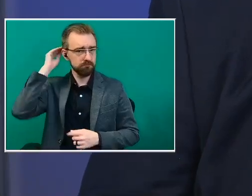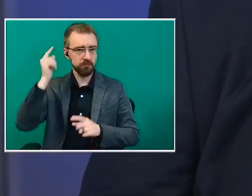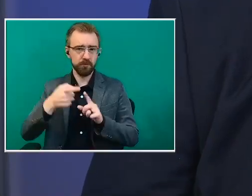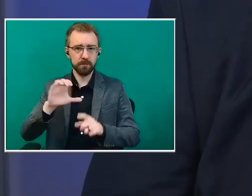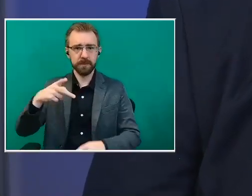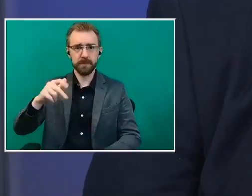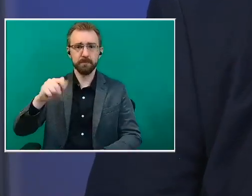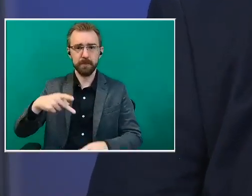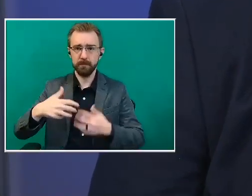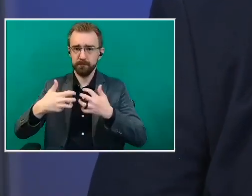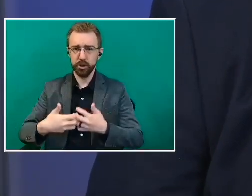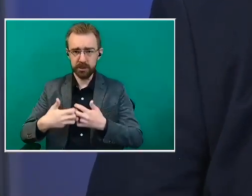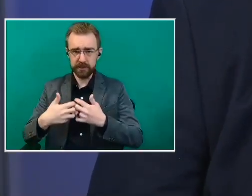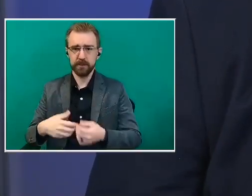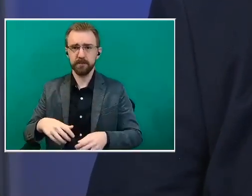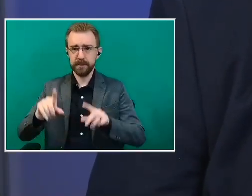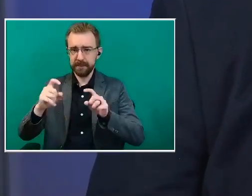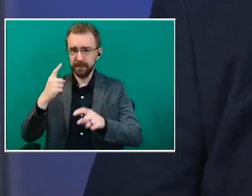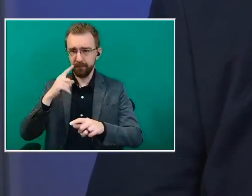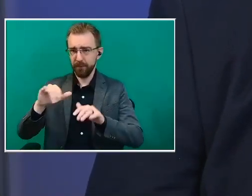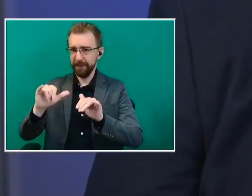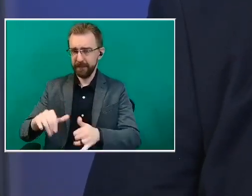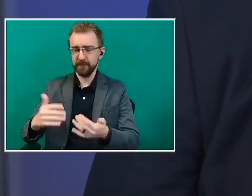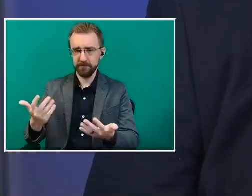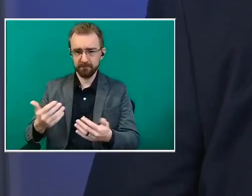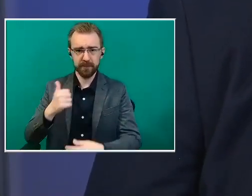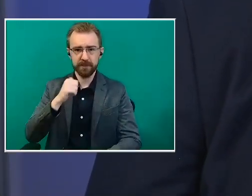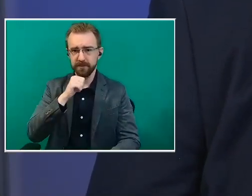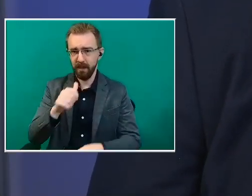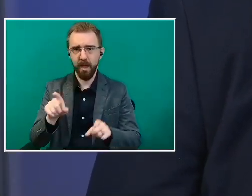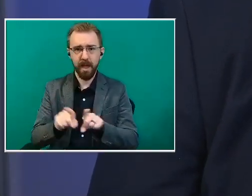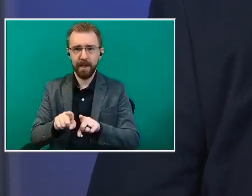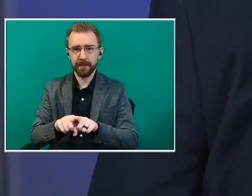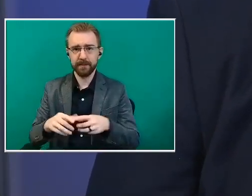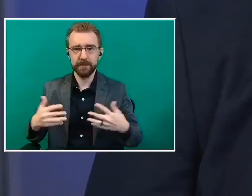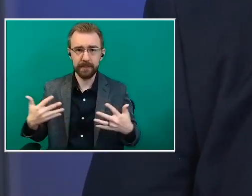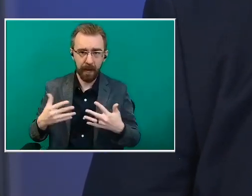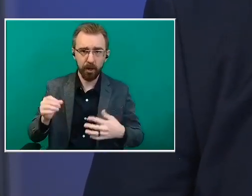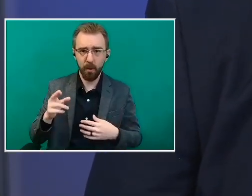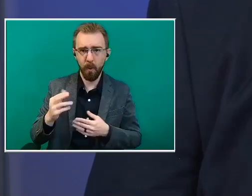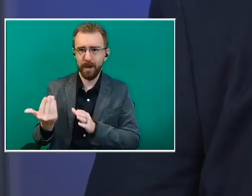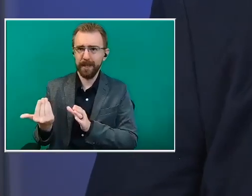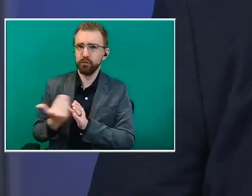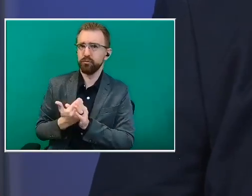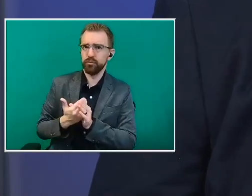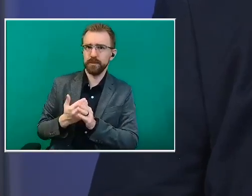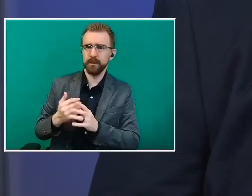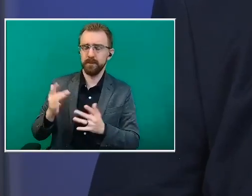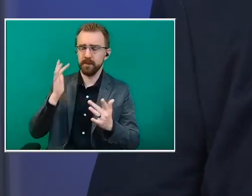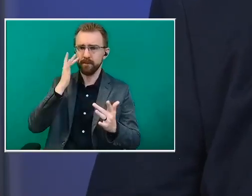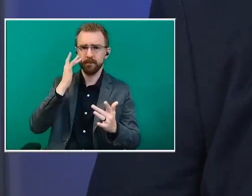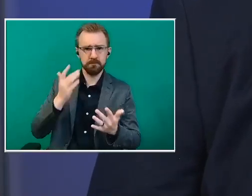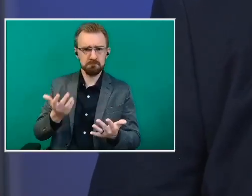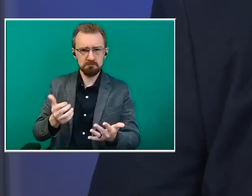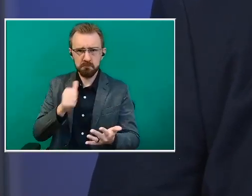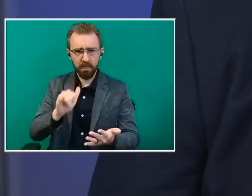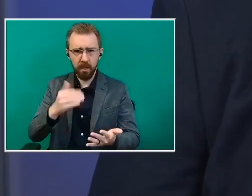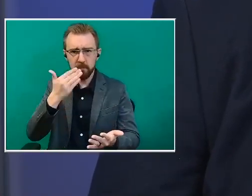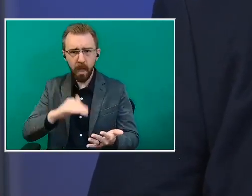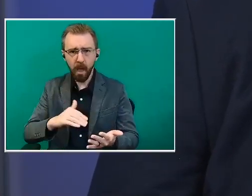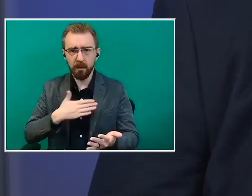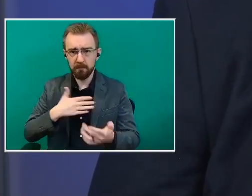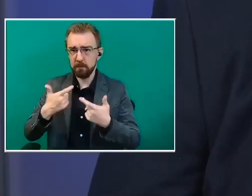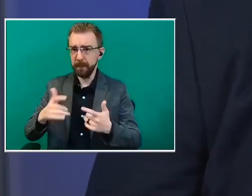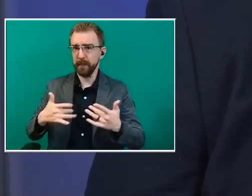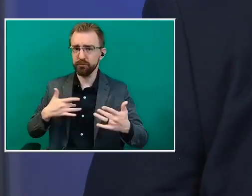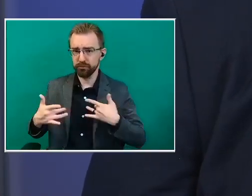getting tested for sleep apnea is that it's not as scary or intrusive as you think it is. That was my biggest concern or hurdle to